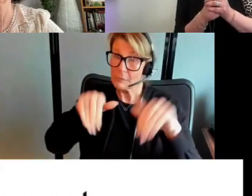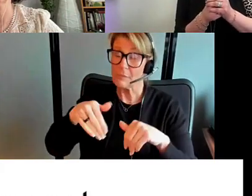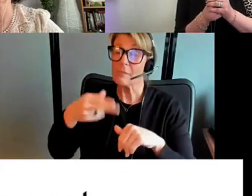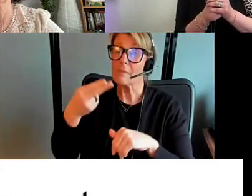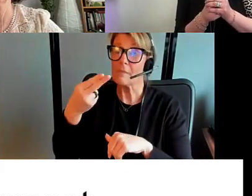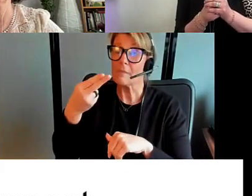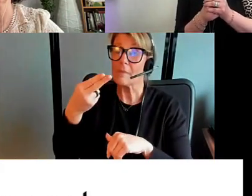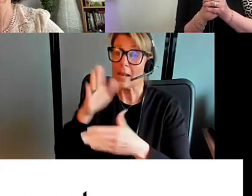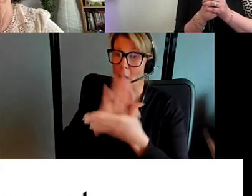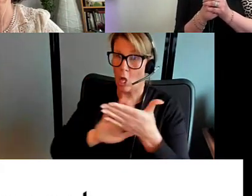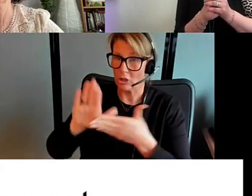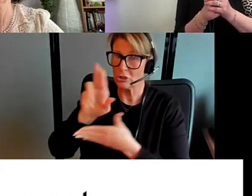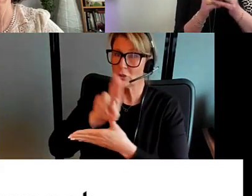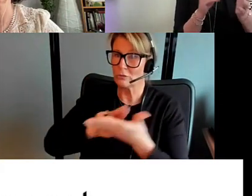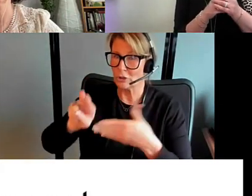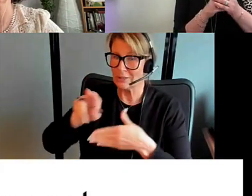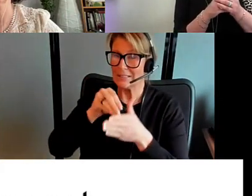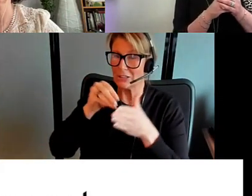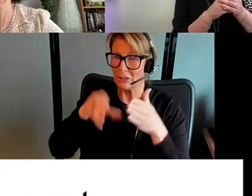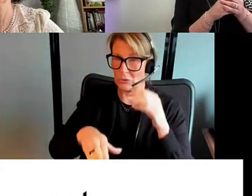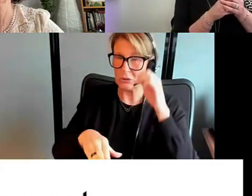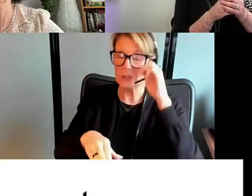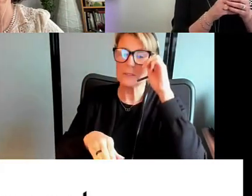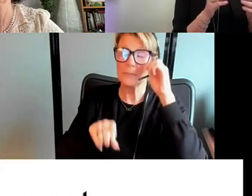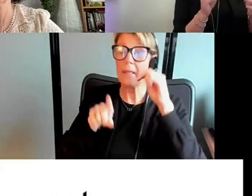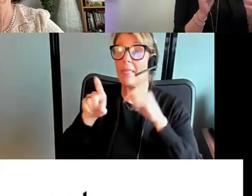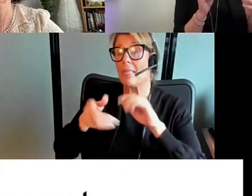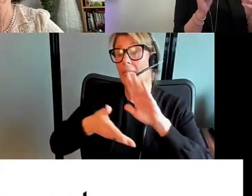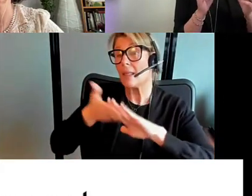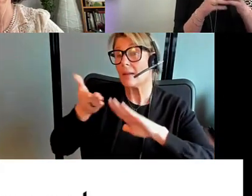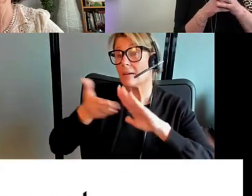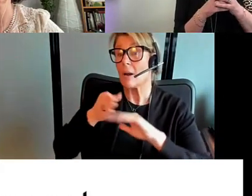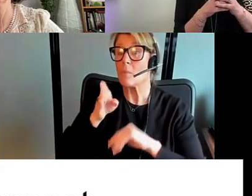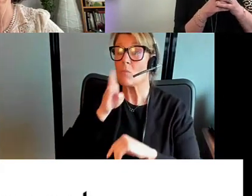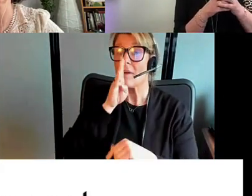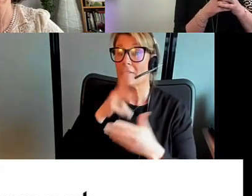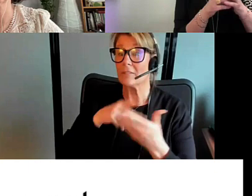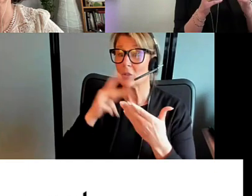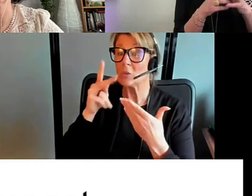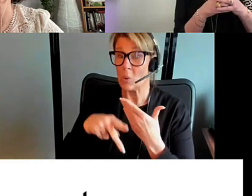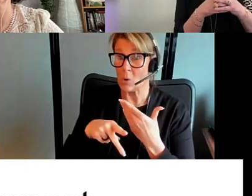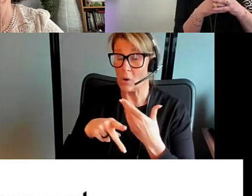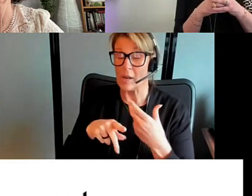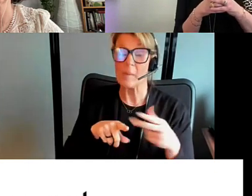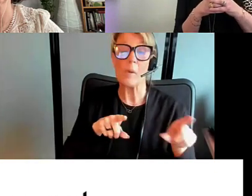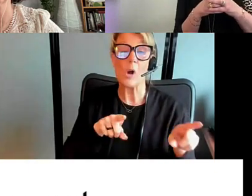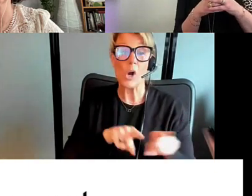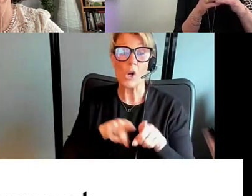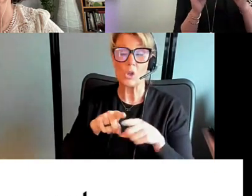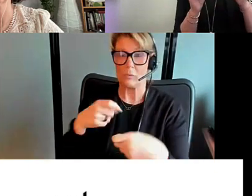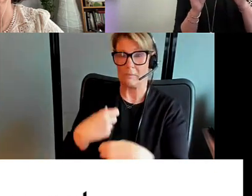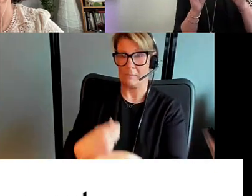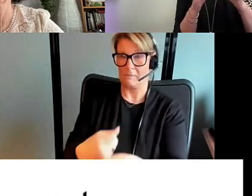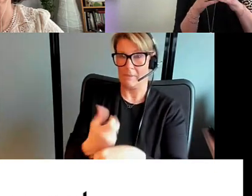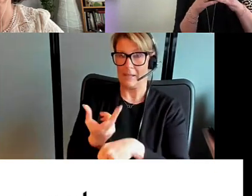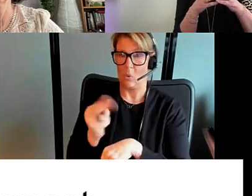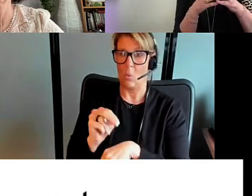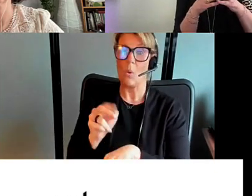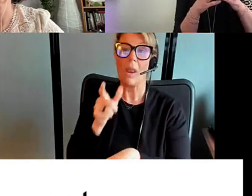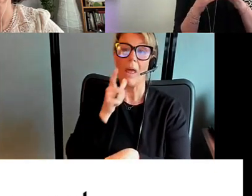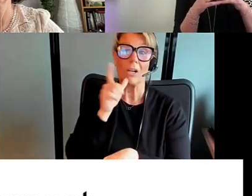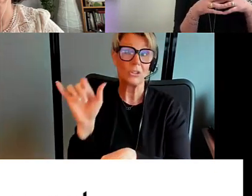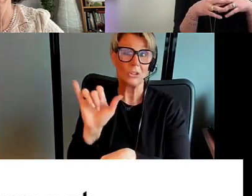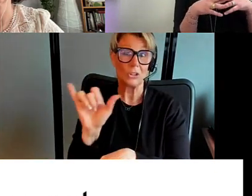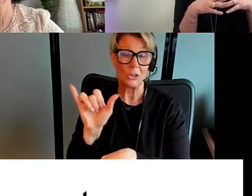secondary students run a breakfast program here, and they also make their own lunch. But the